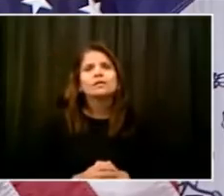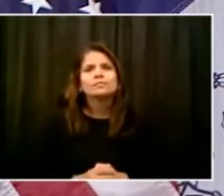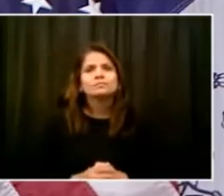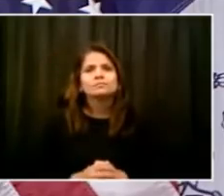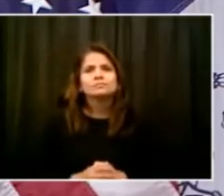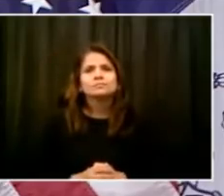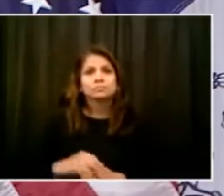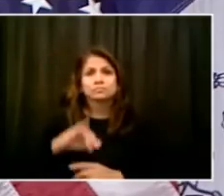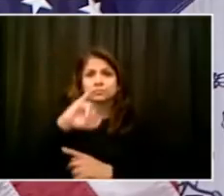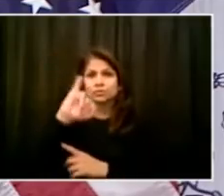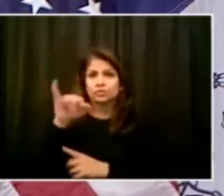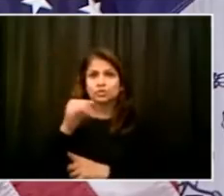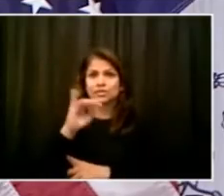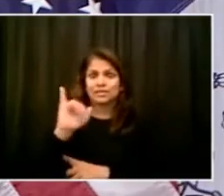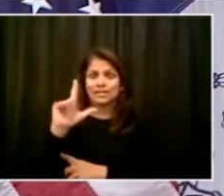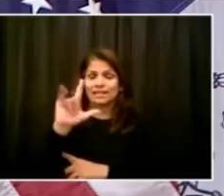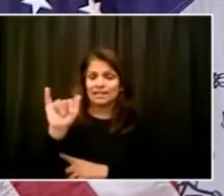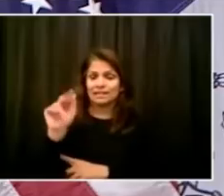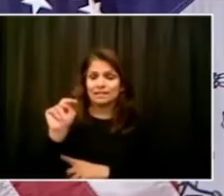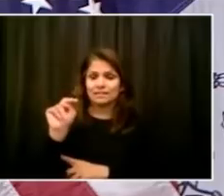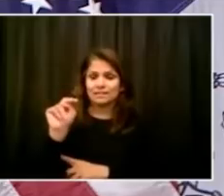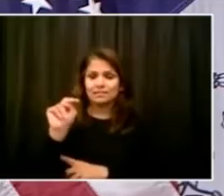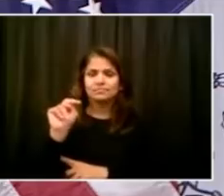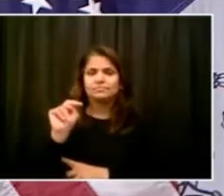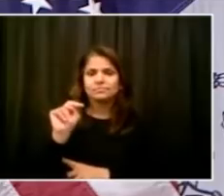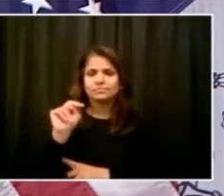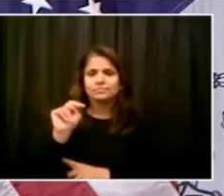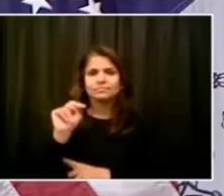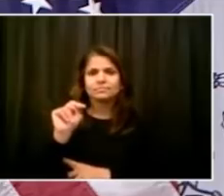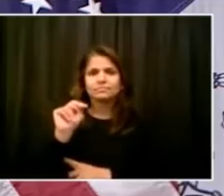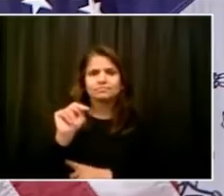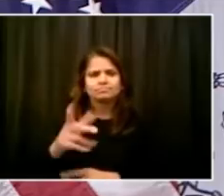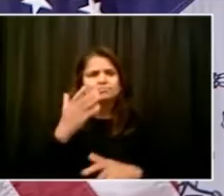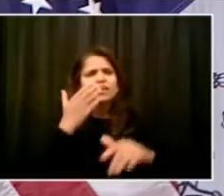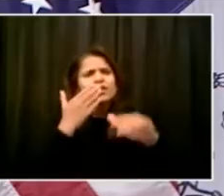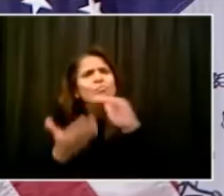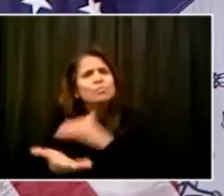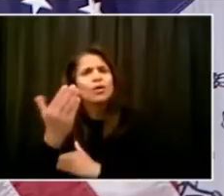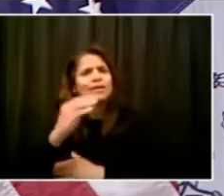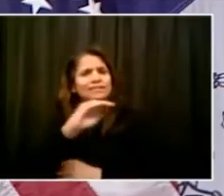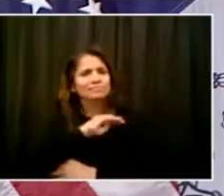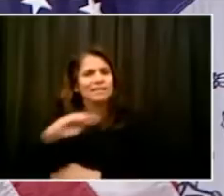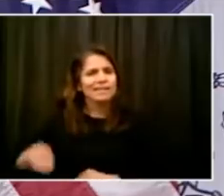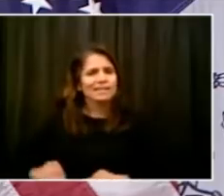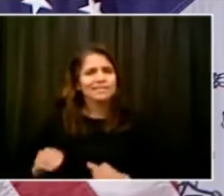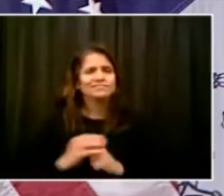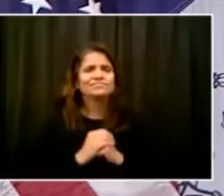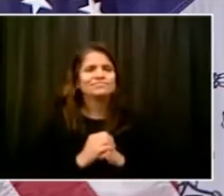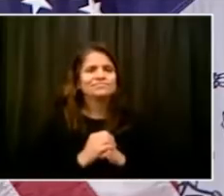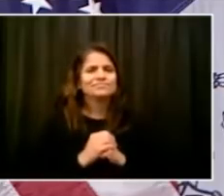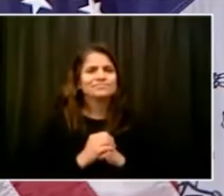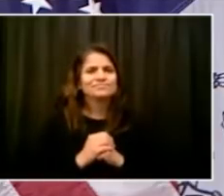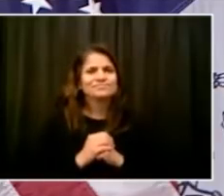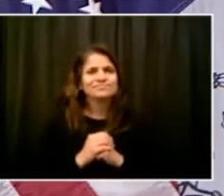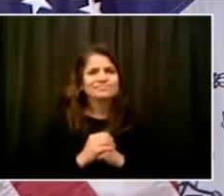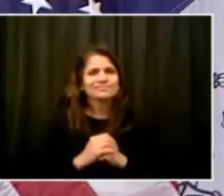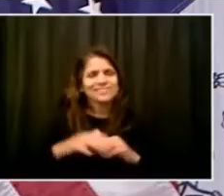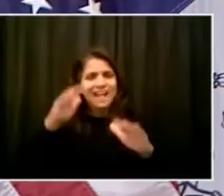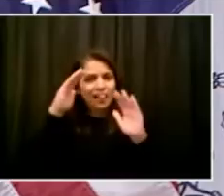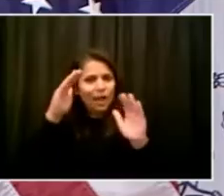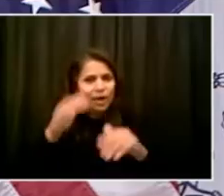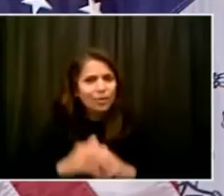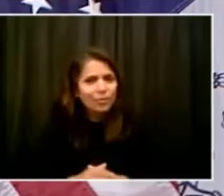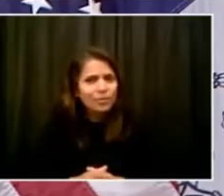Hi, Mr. Mayor. Good morning. How you doing, Jillian? Hello. How you Thank doing? you. I'm well. Thank you. Hope you're well. My first